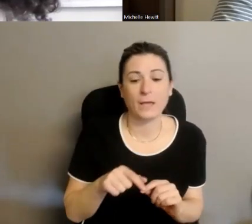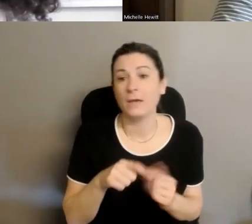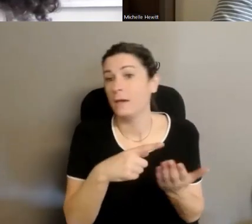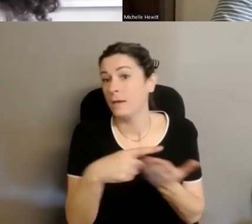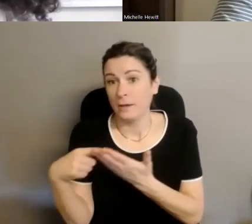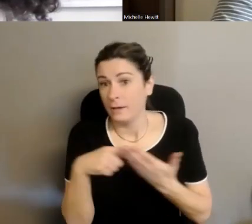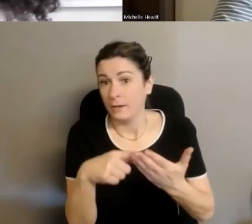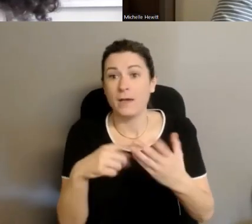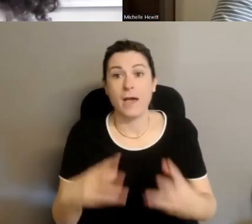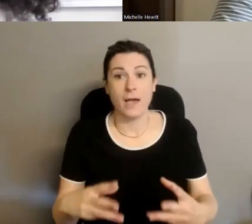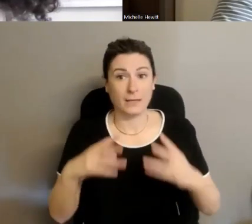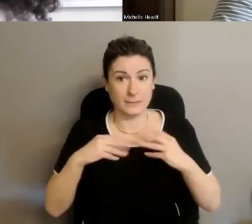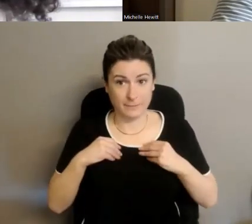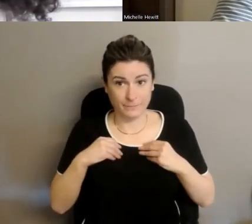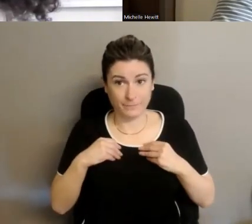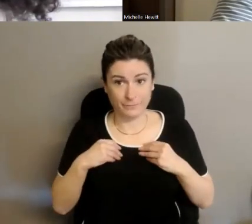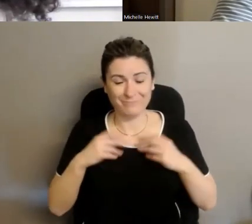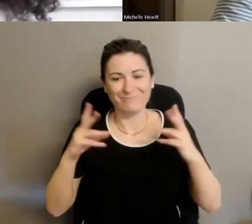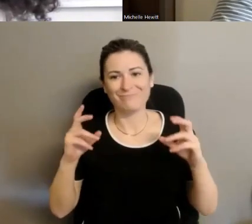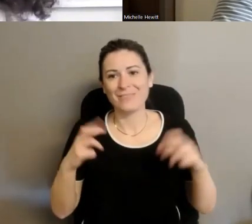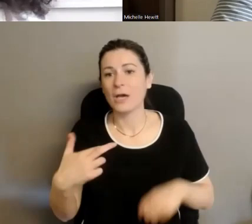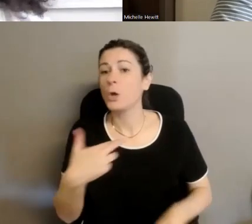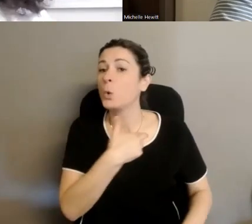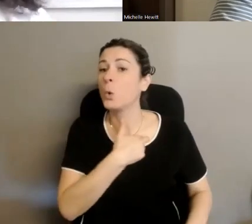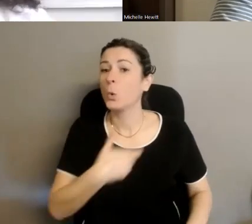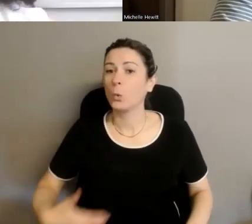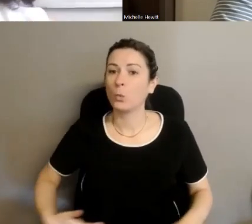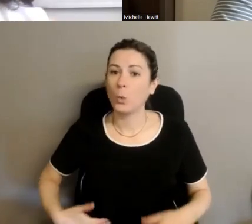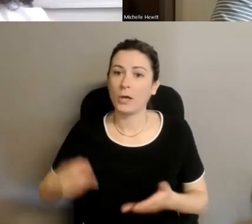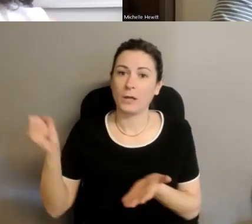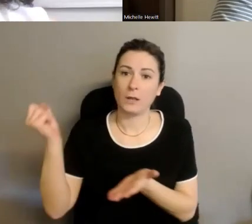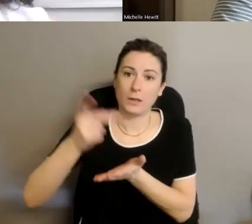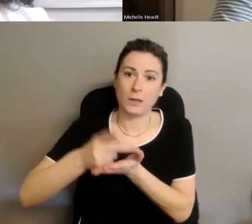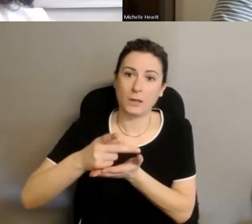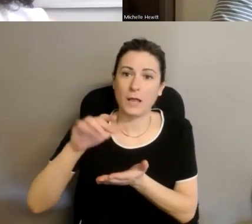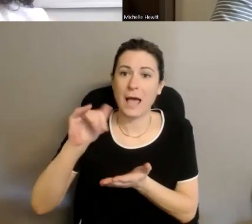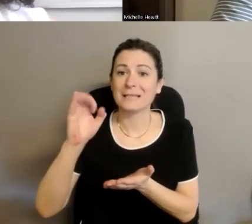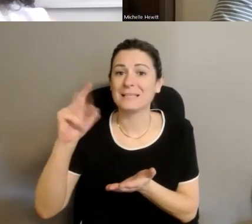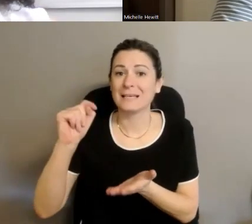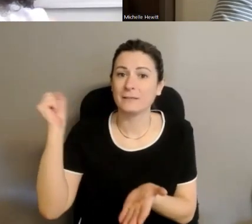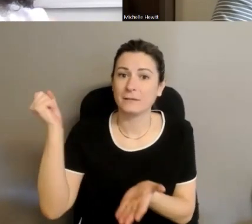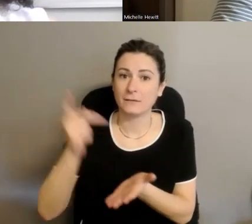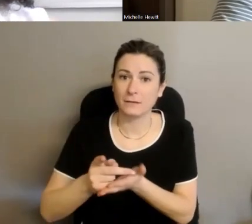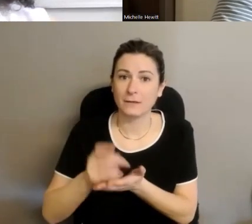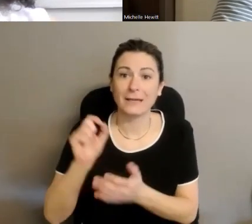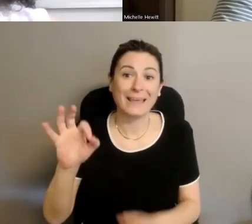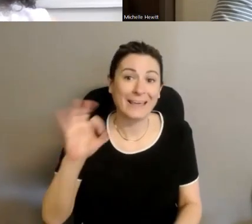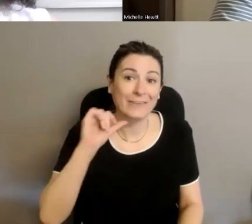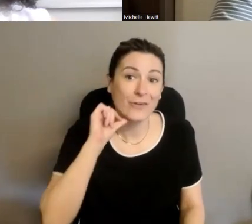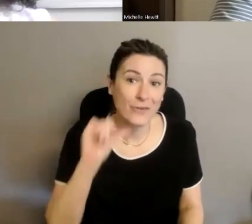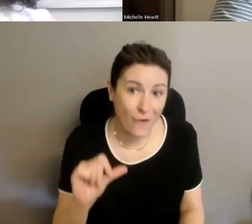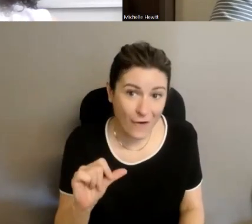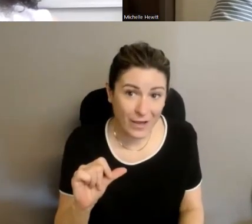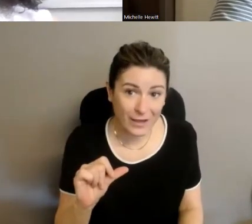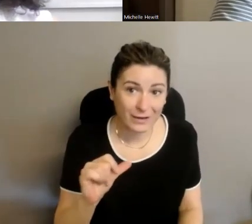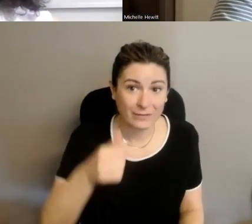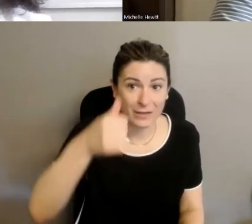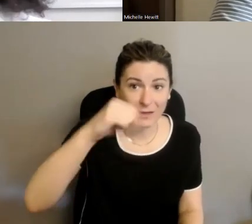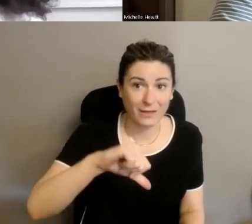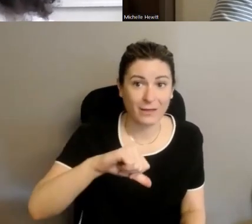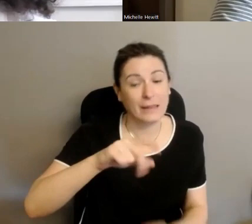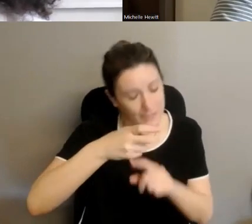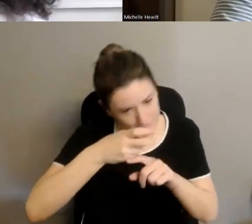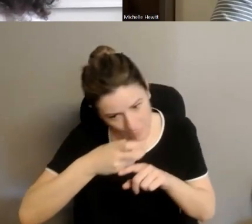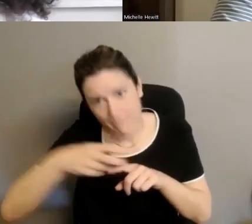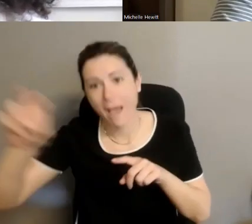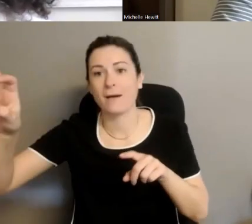If they're not, they get sent back to the Senate in some ugly game of ping pong. And it's the